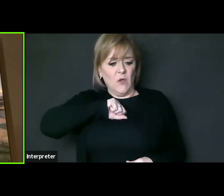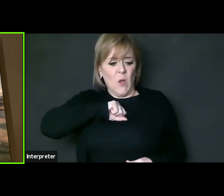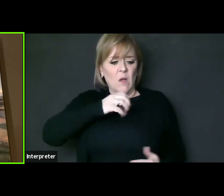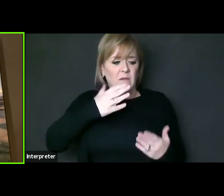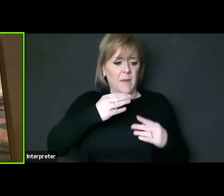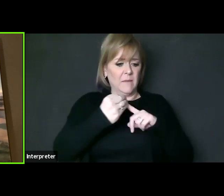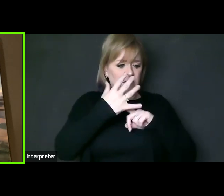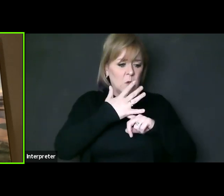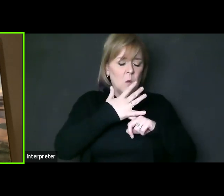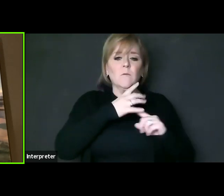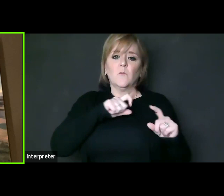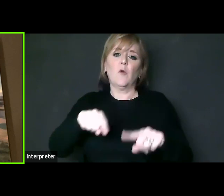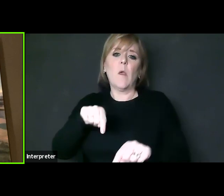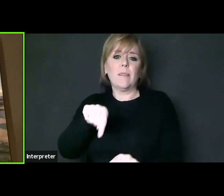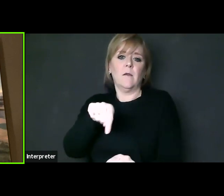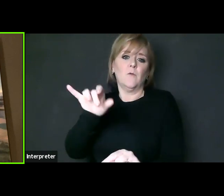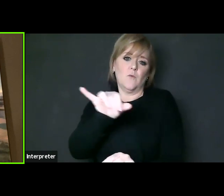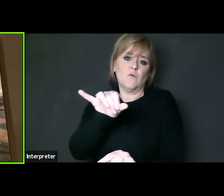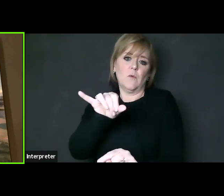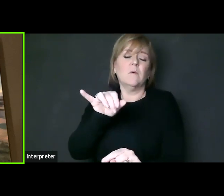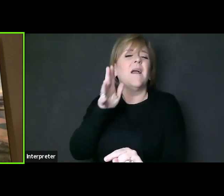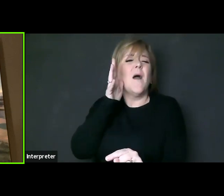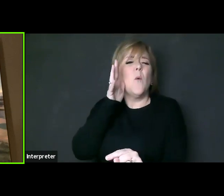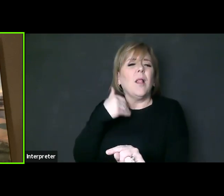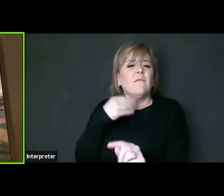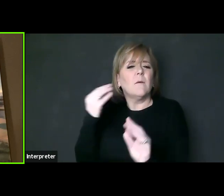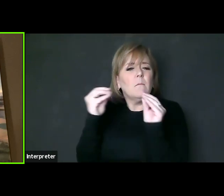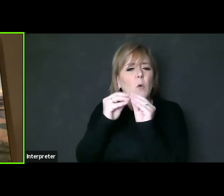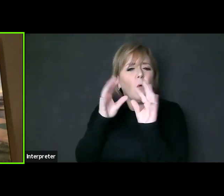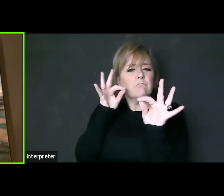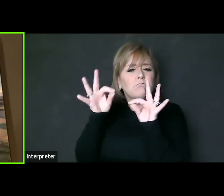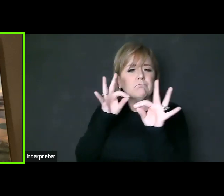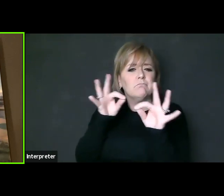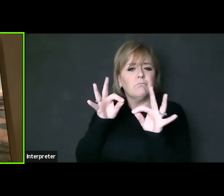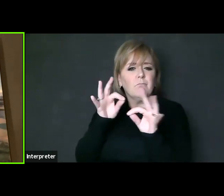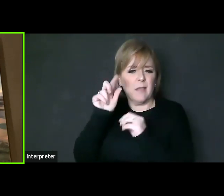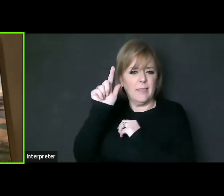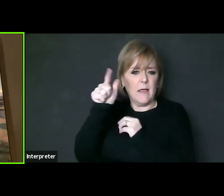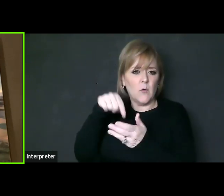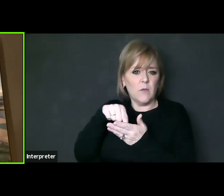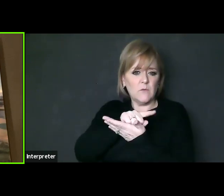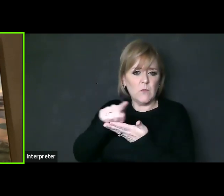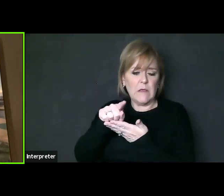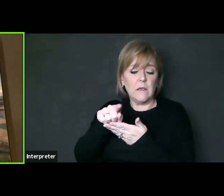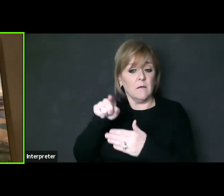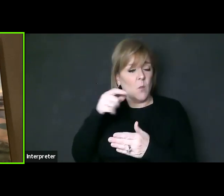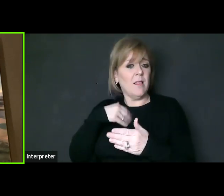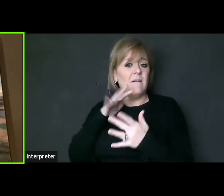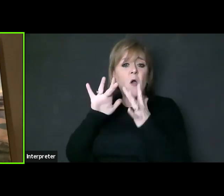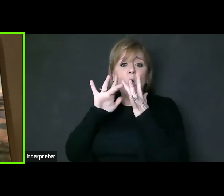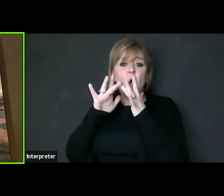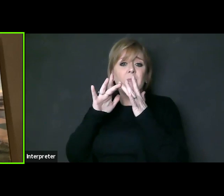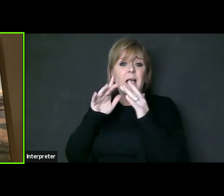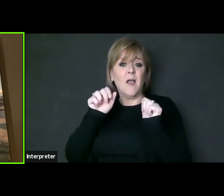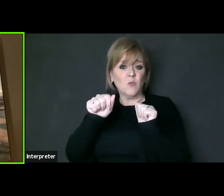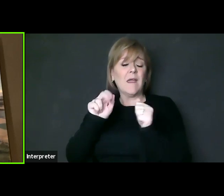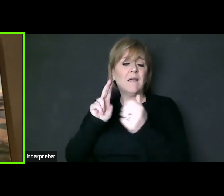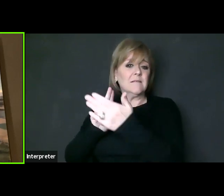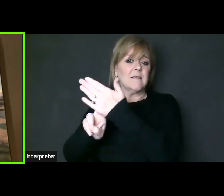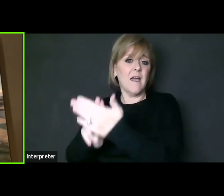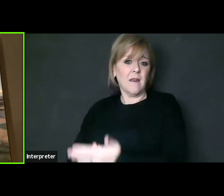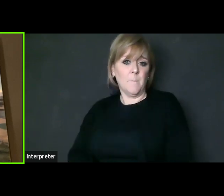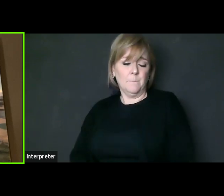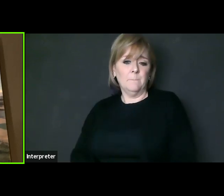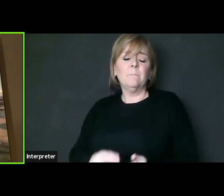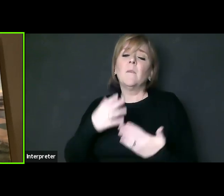exposed. There's more details to come on that this week, including an online sign up, but we're thankful for Walmart reaching out to